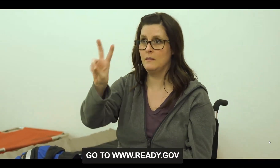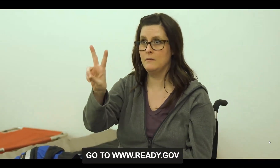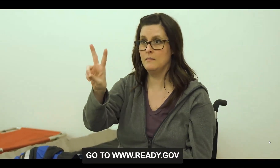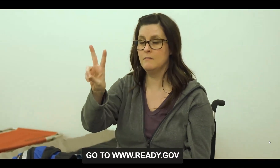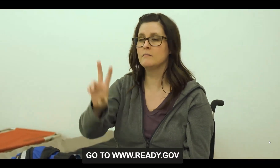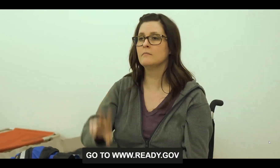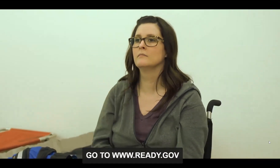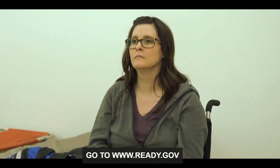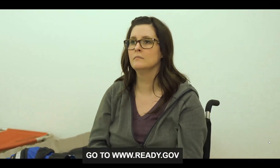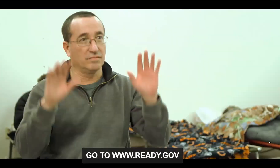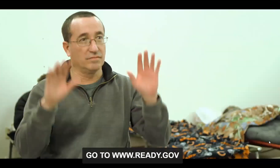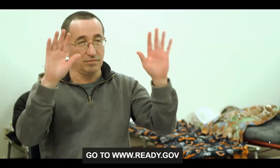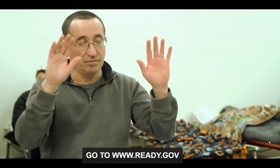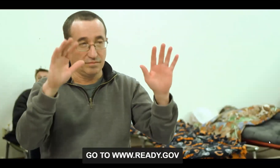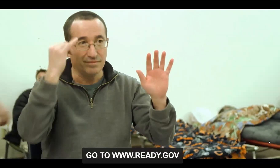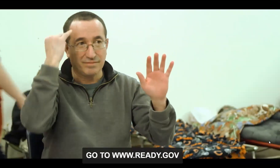www.ready.gov.